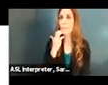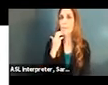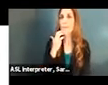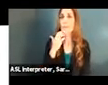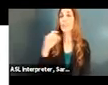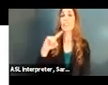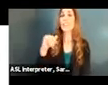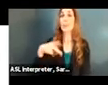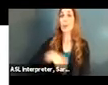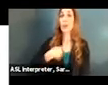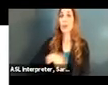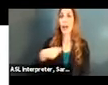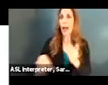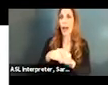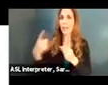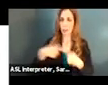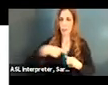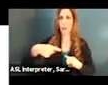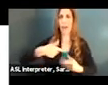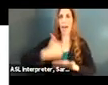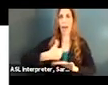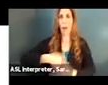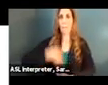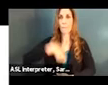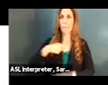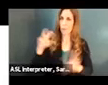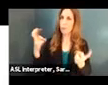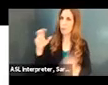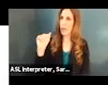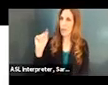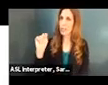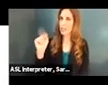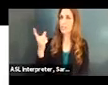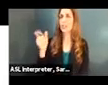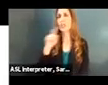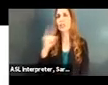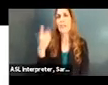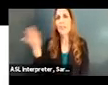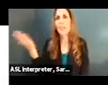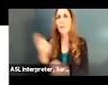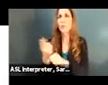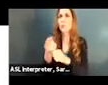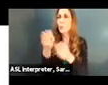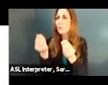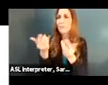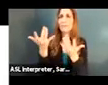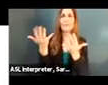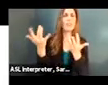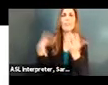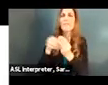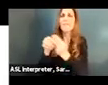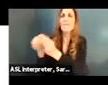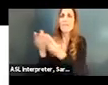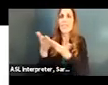that's assistive technology. So assistive technology can be fidgets, it can be all sorts of different things, and